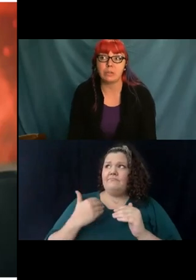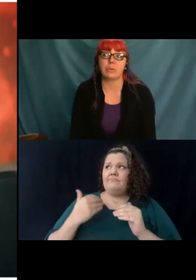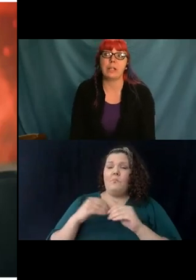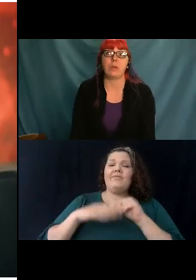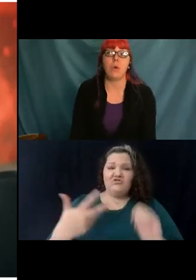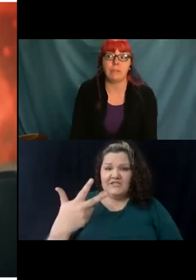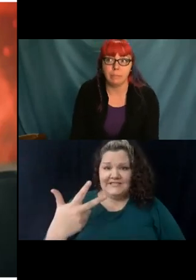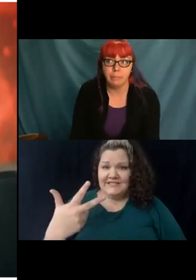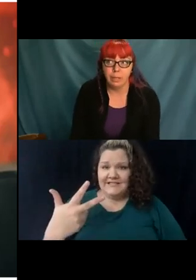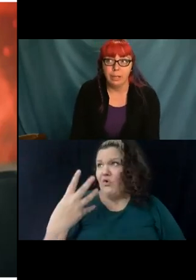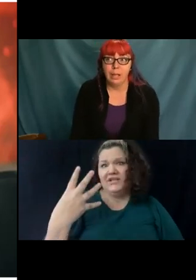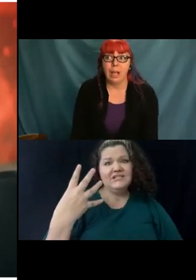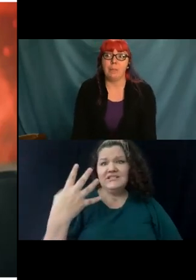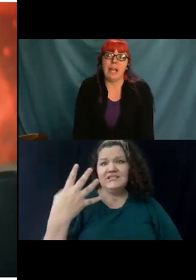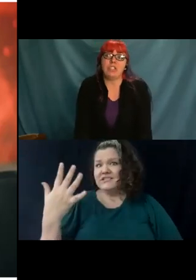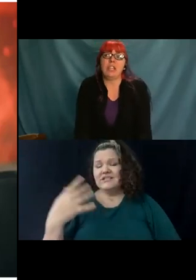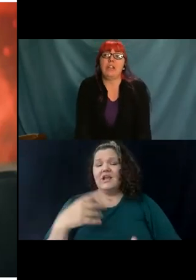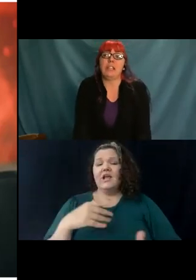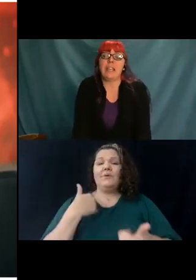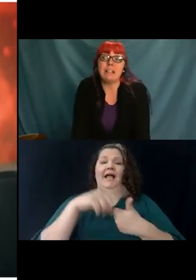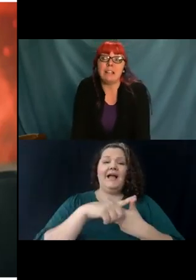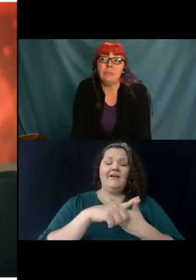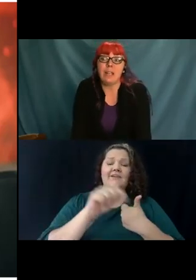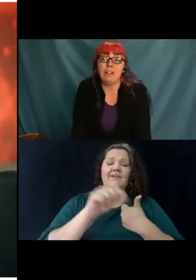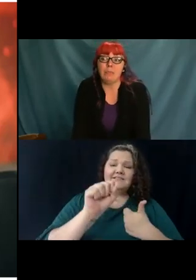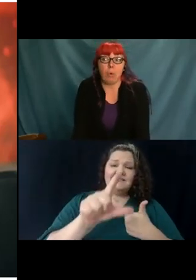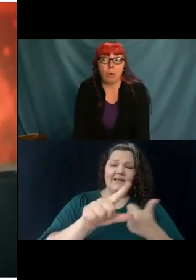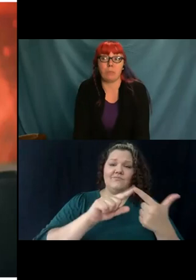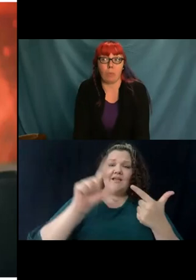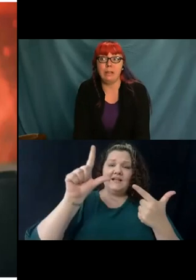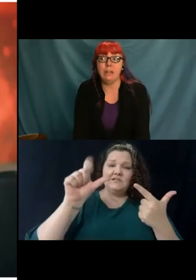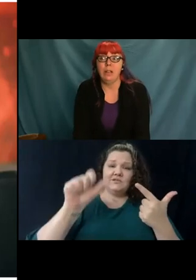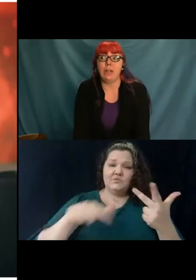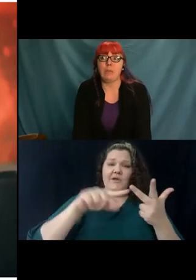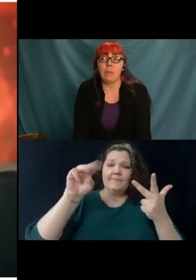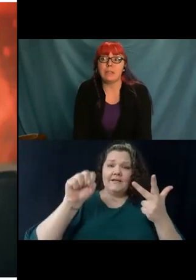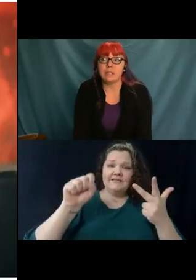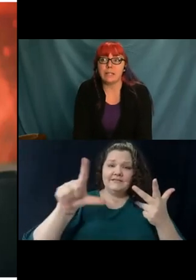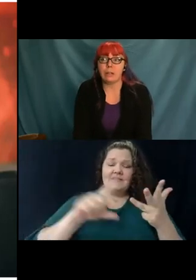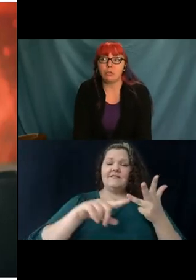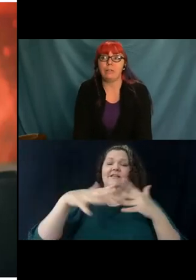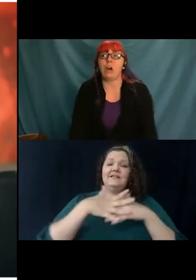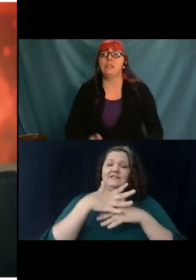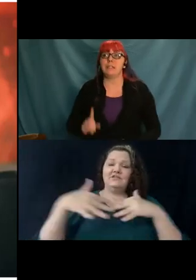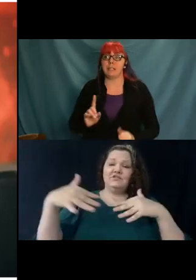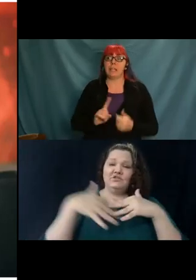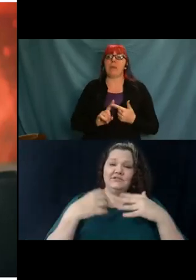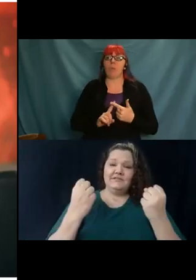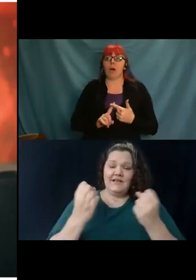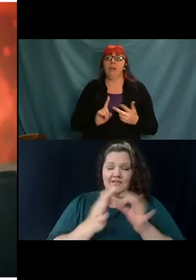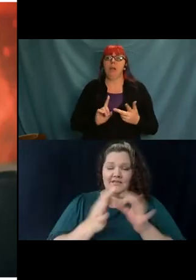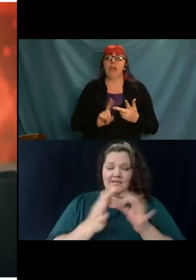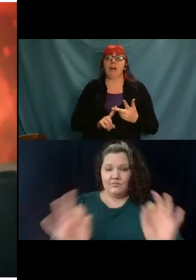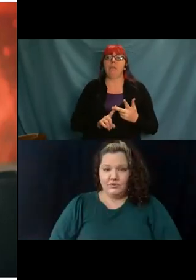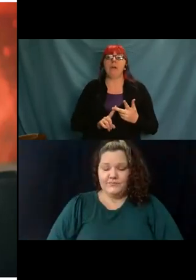Sign Language is really only one of them. And actually here in Canada, we have more than one. We have American Sign Language. We have Langue des Signes